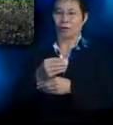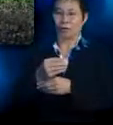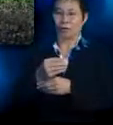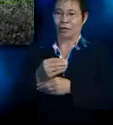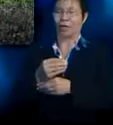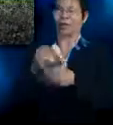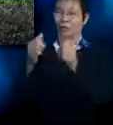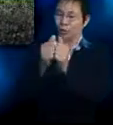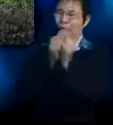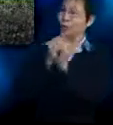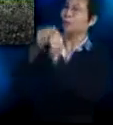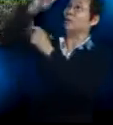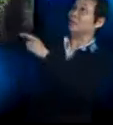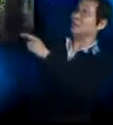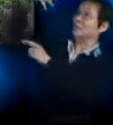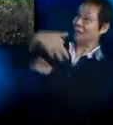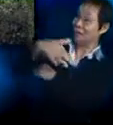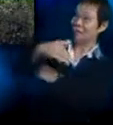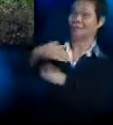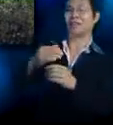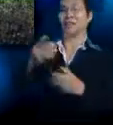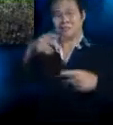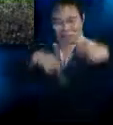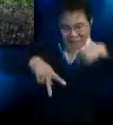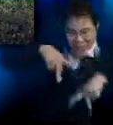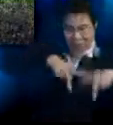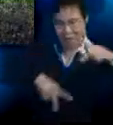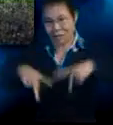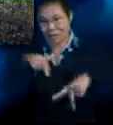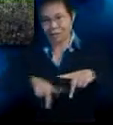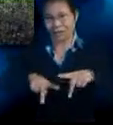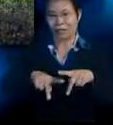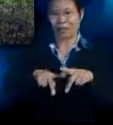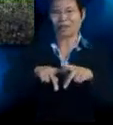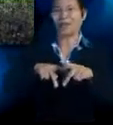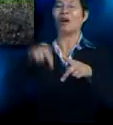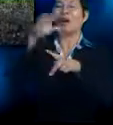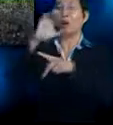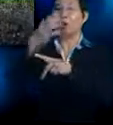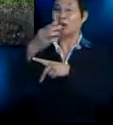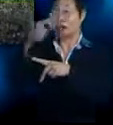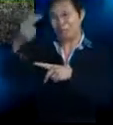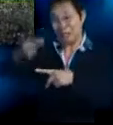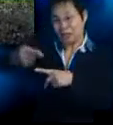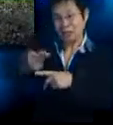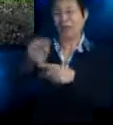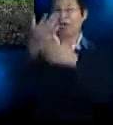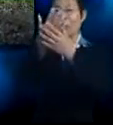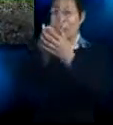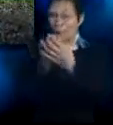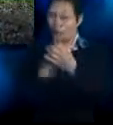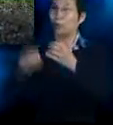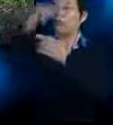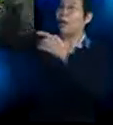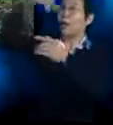the presence of sunlight. The chemical reactions take place when chlorophyll absorbs light energy from the sun